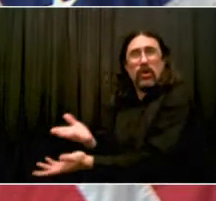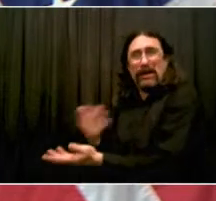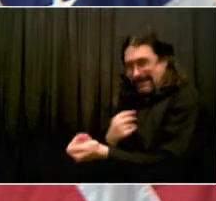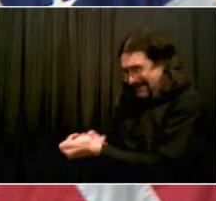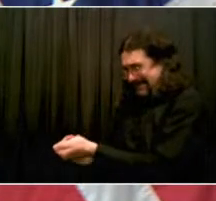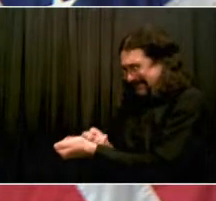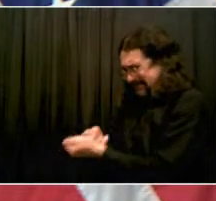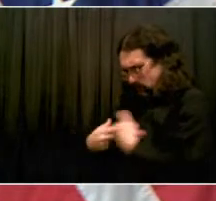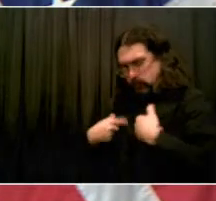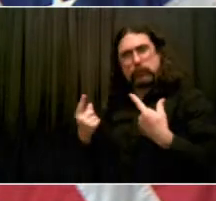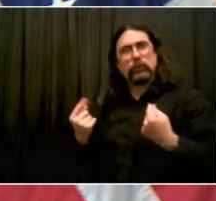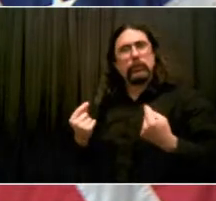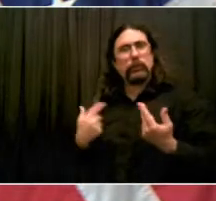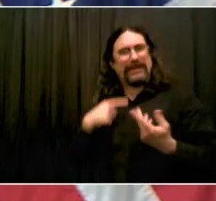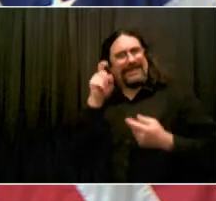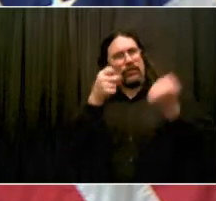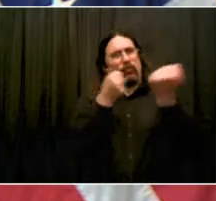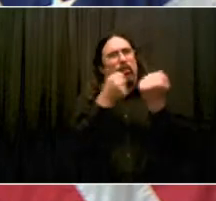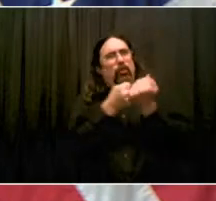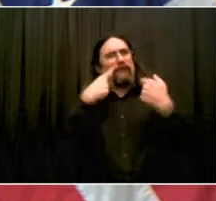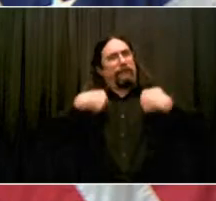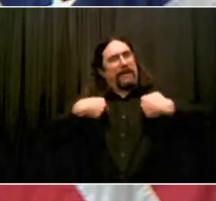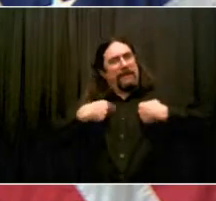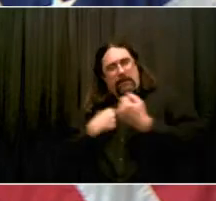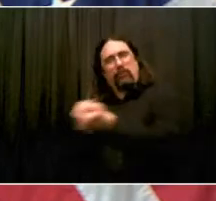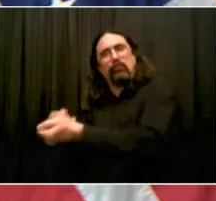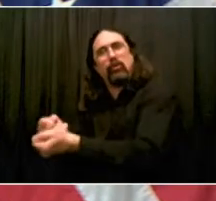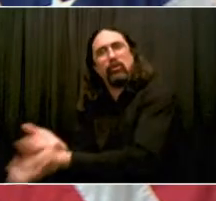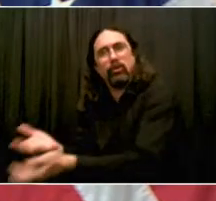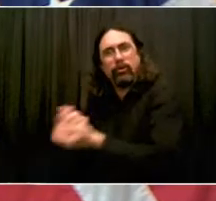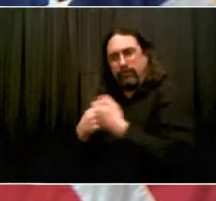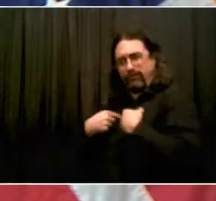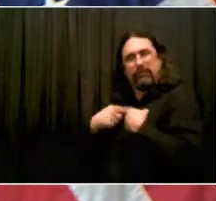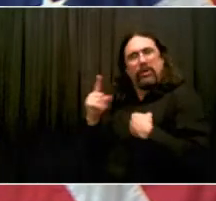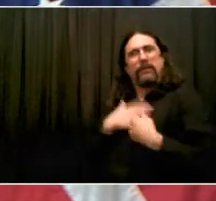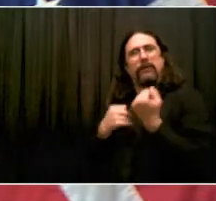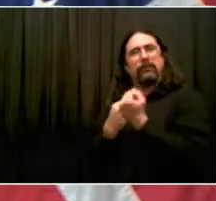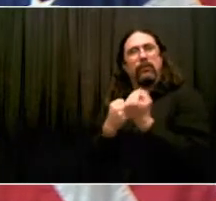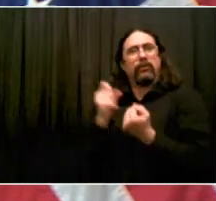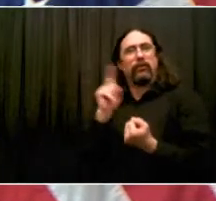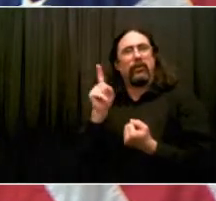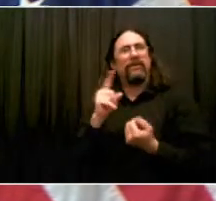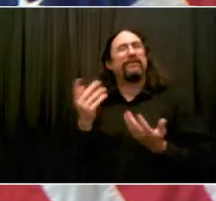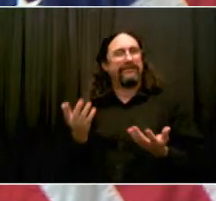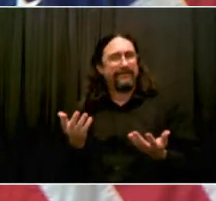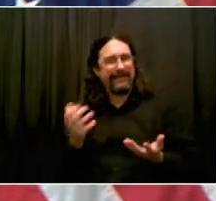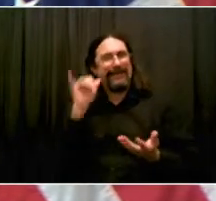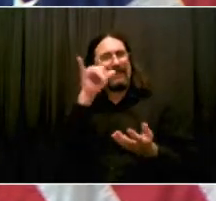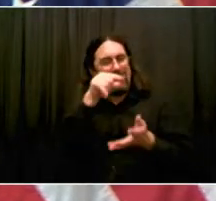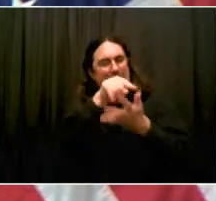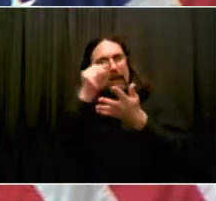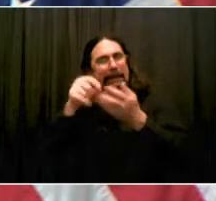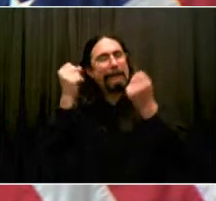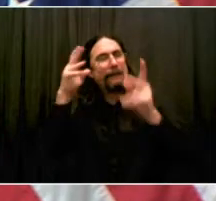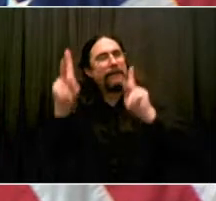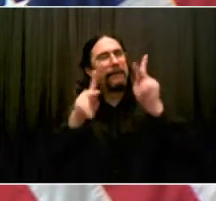and we started a public conversation, a difficult conversation that New York City had really never had